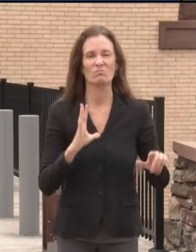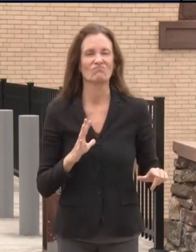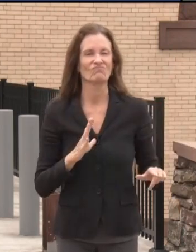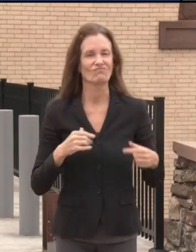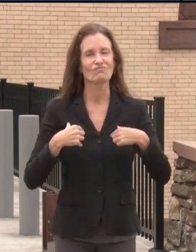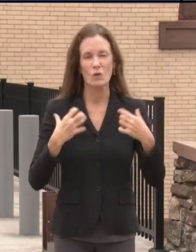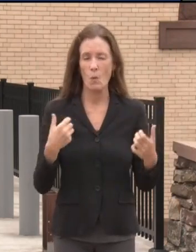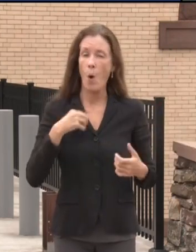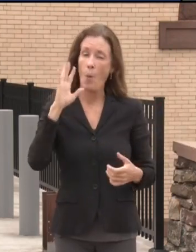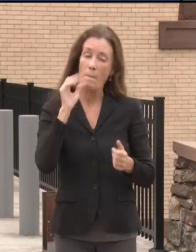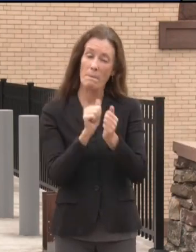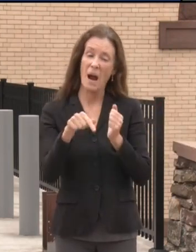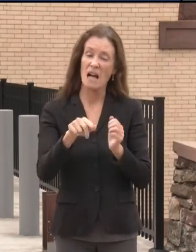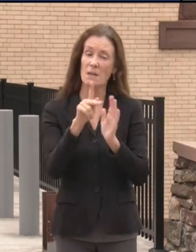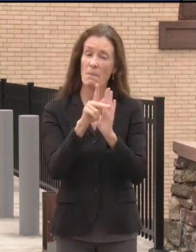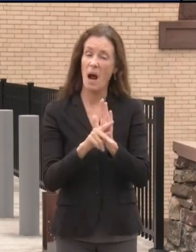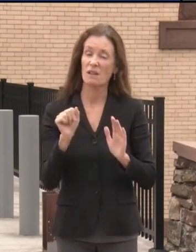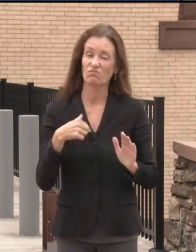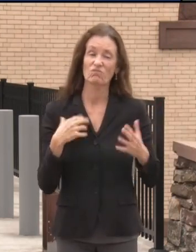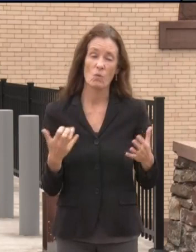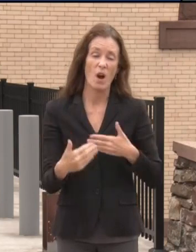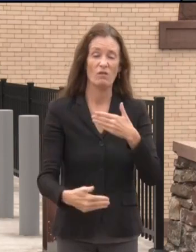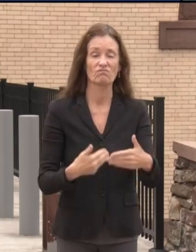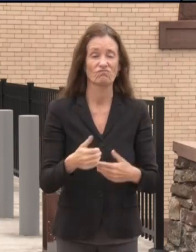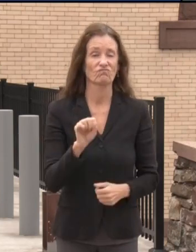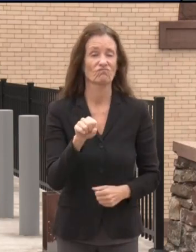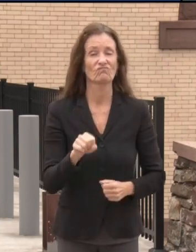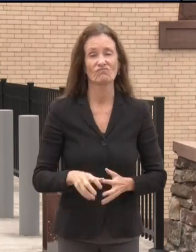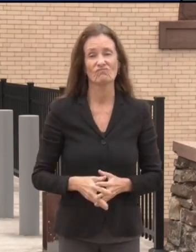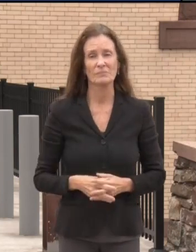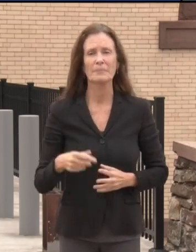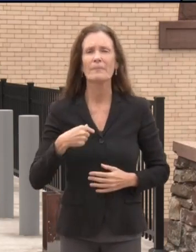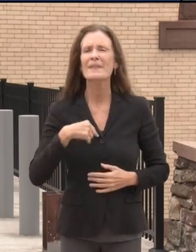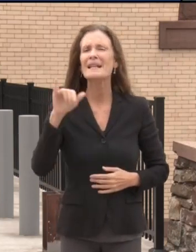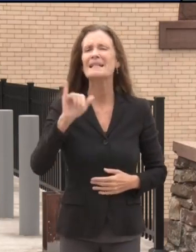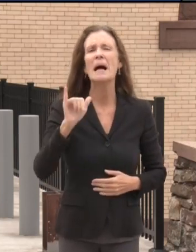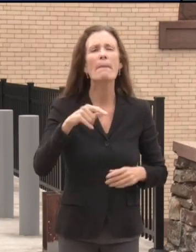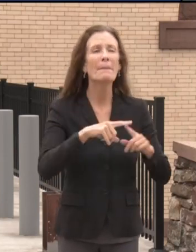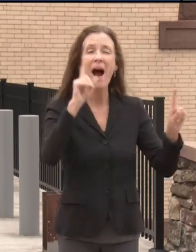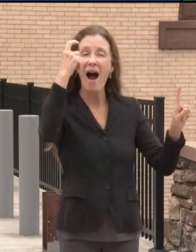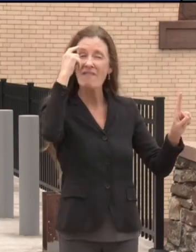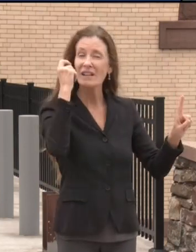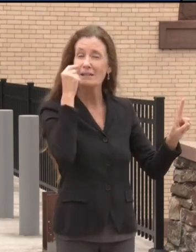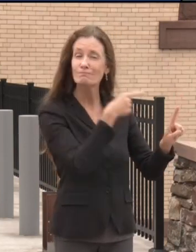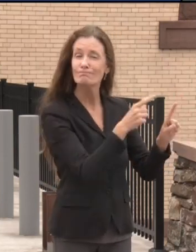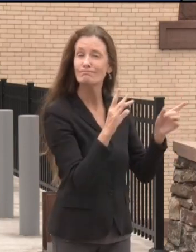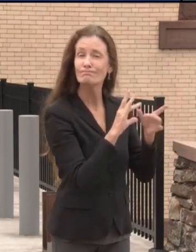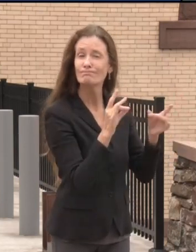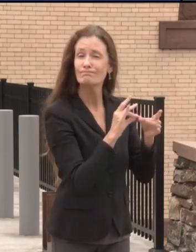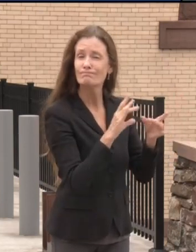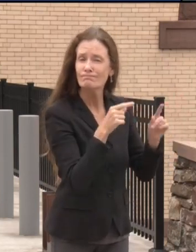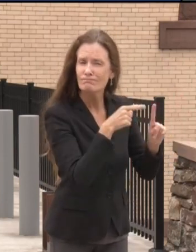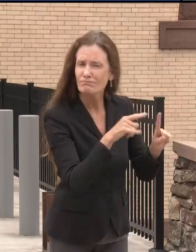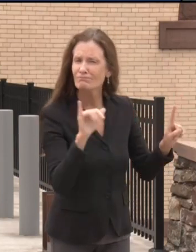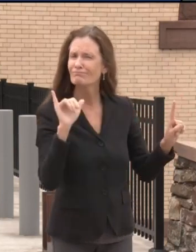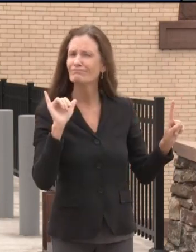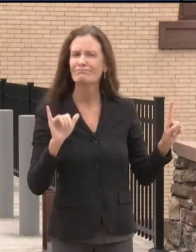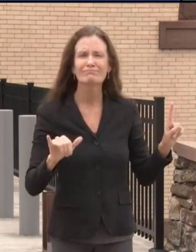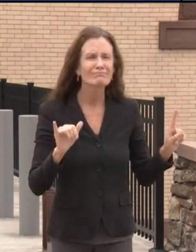place. We have found, as the governor said, we have found through the